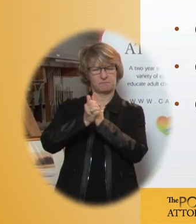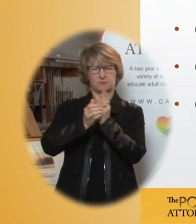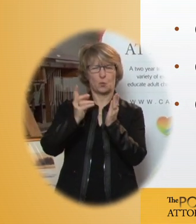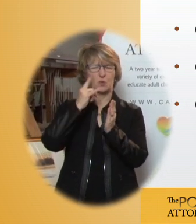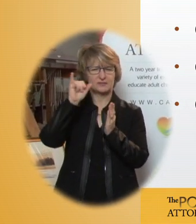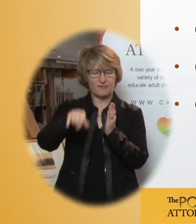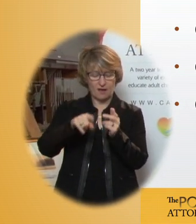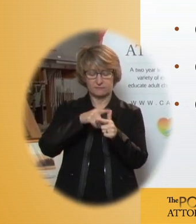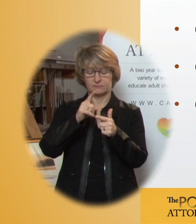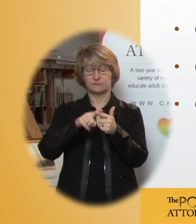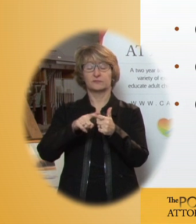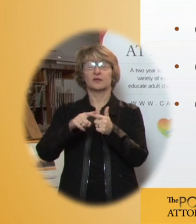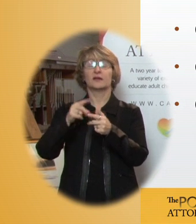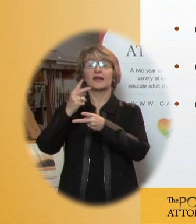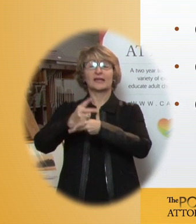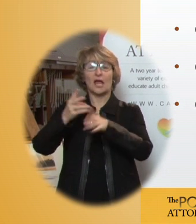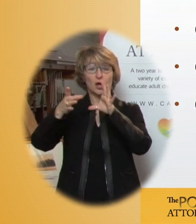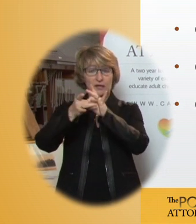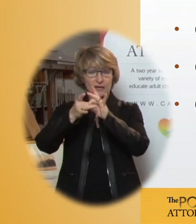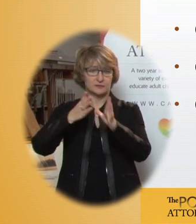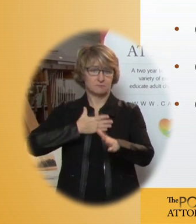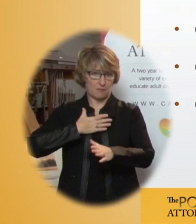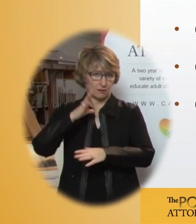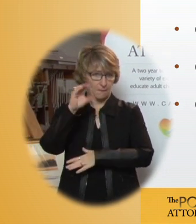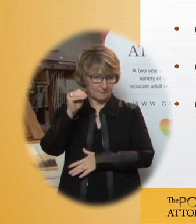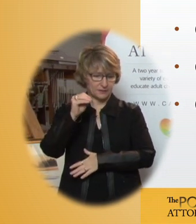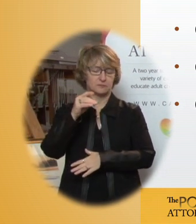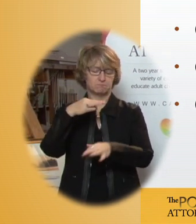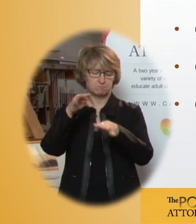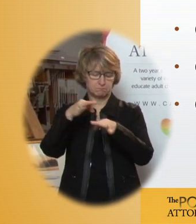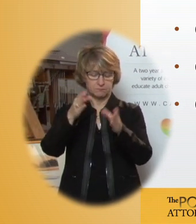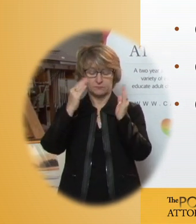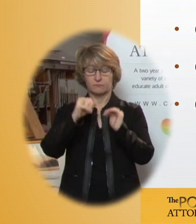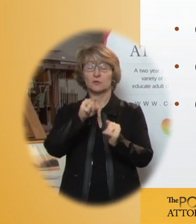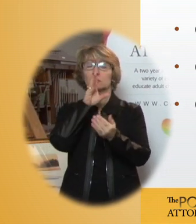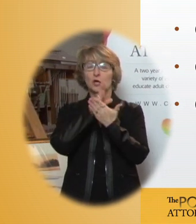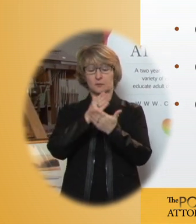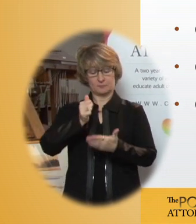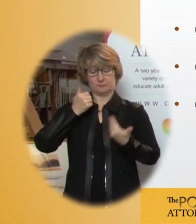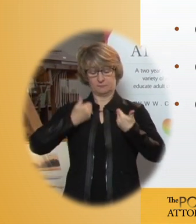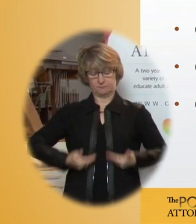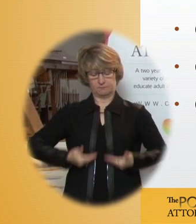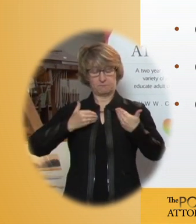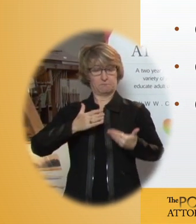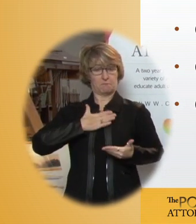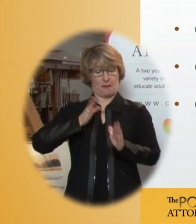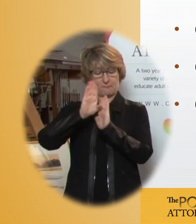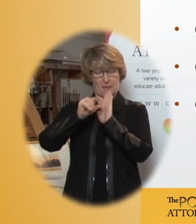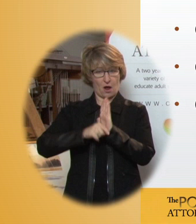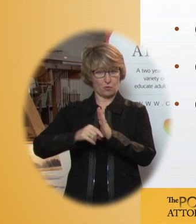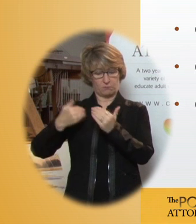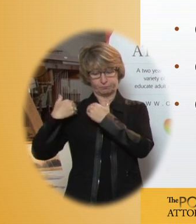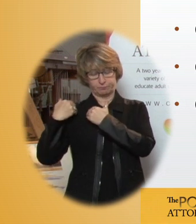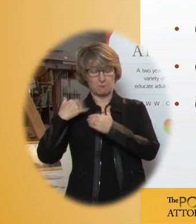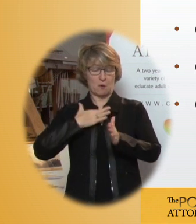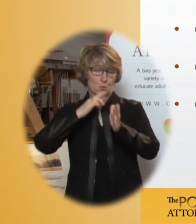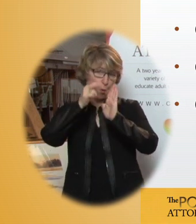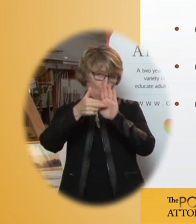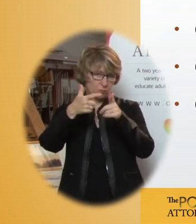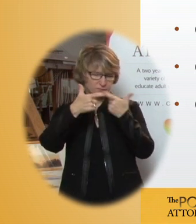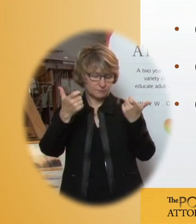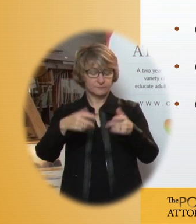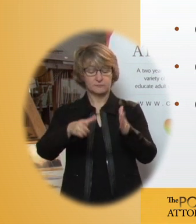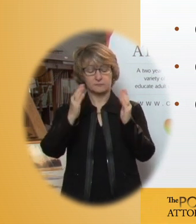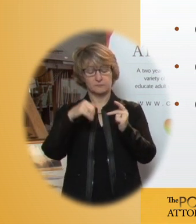Connect. We're going to talk a little bit about myself, Joan McDonald, and a little bit about my background and what I do. We're